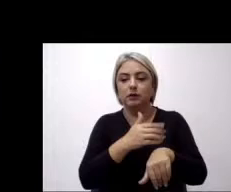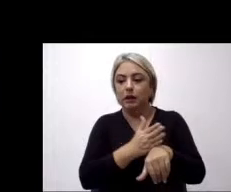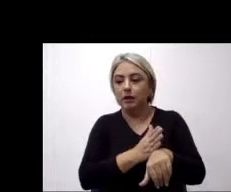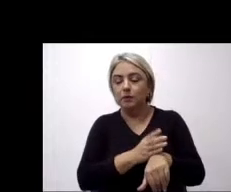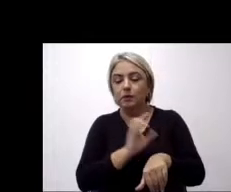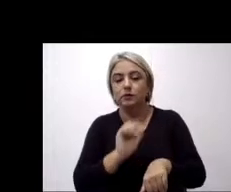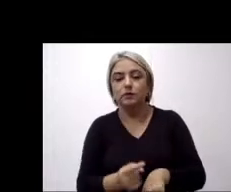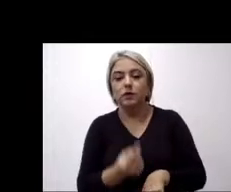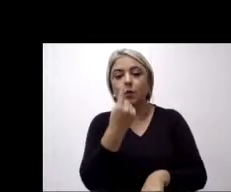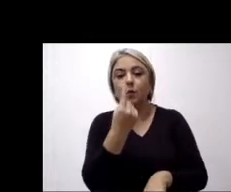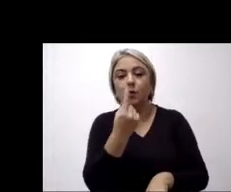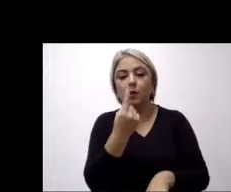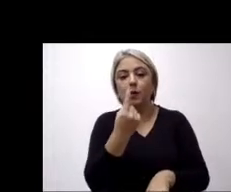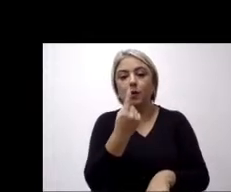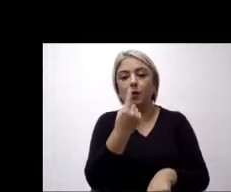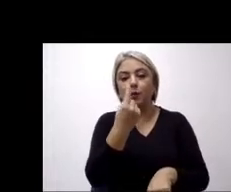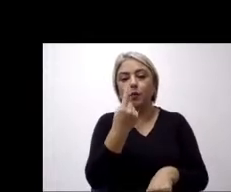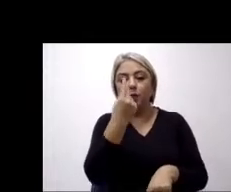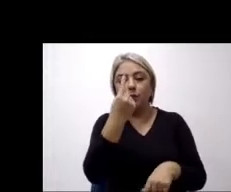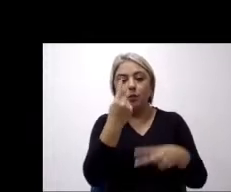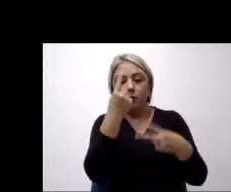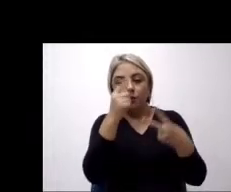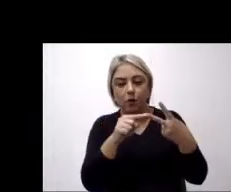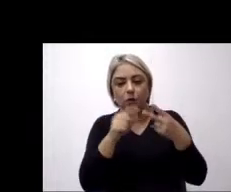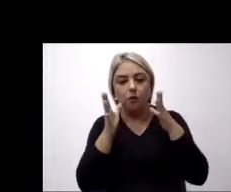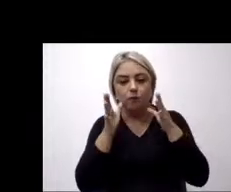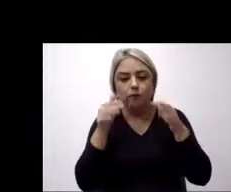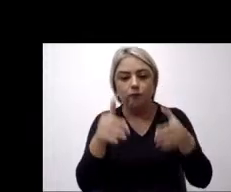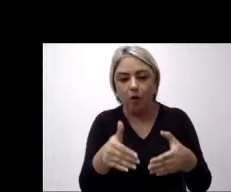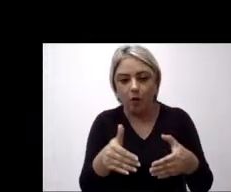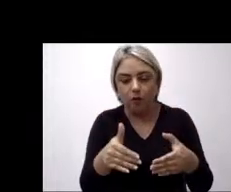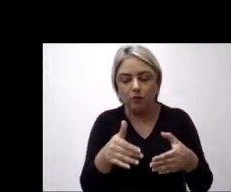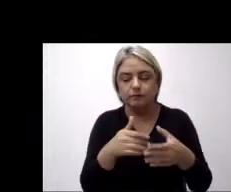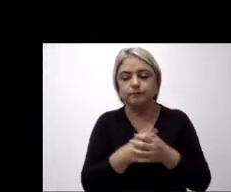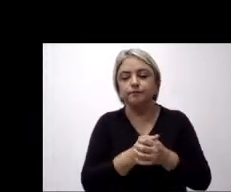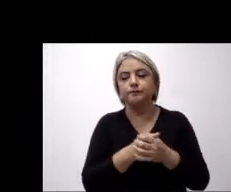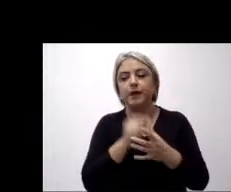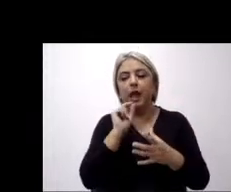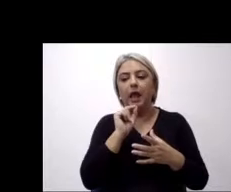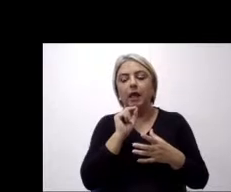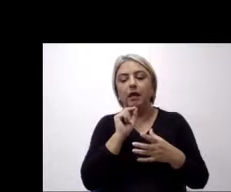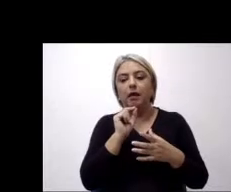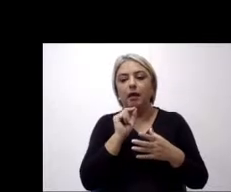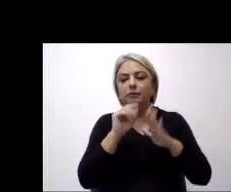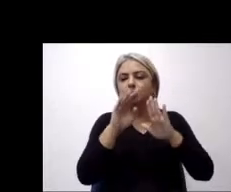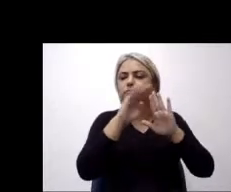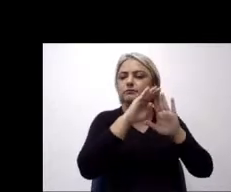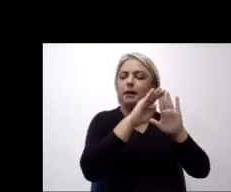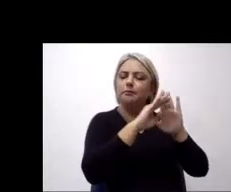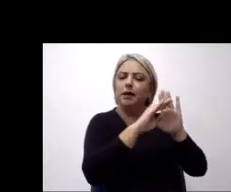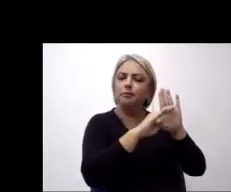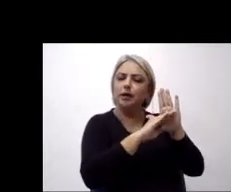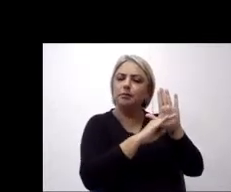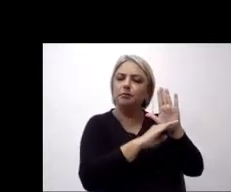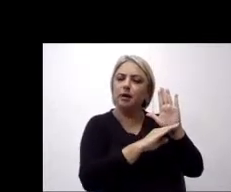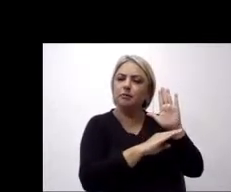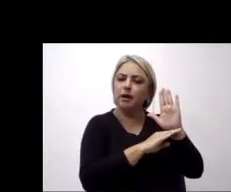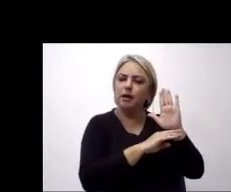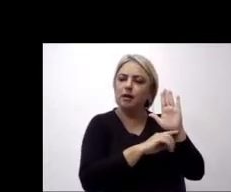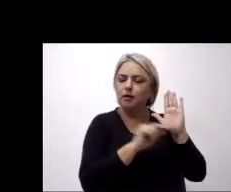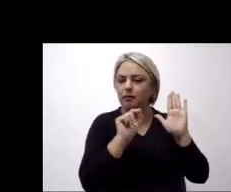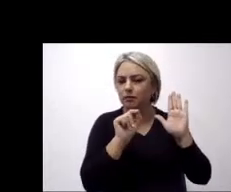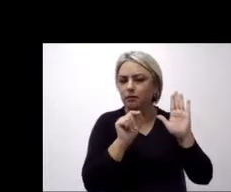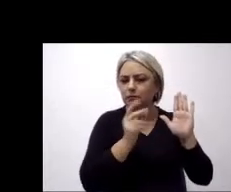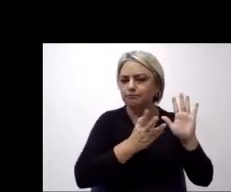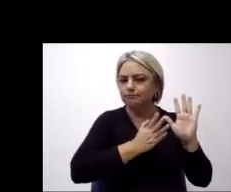focus. This is a large list of heritage. So when you don't want to be only from one heritage, you can